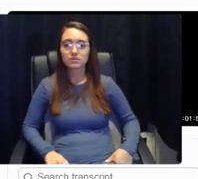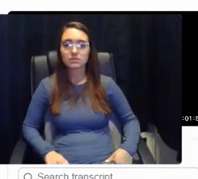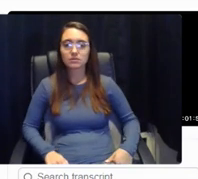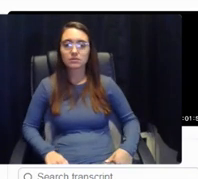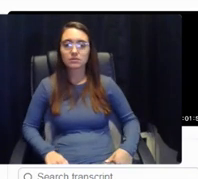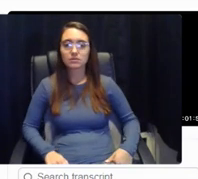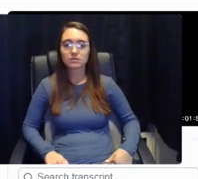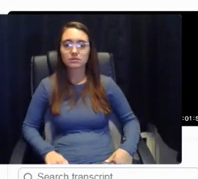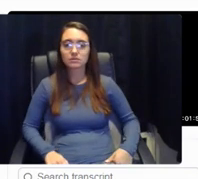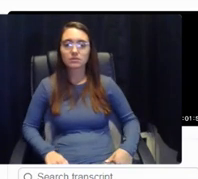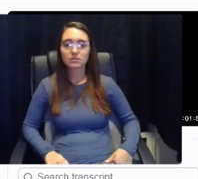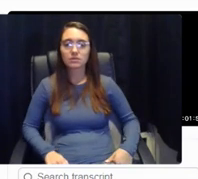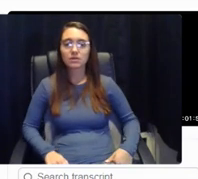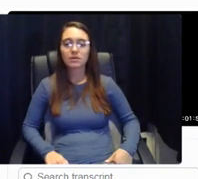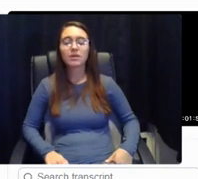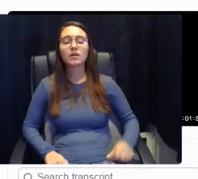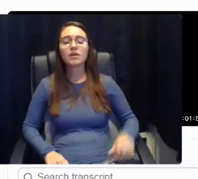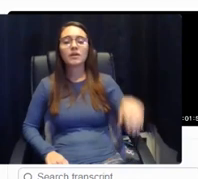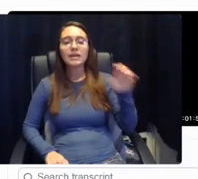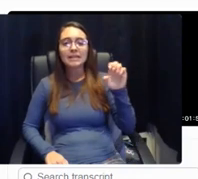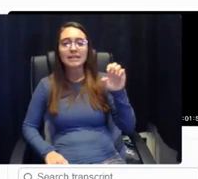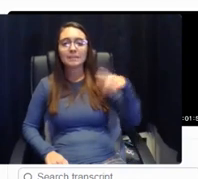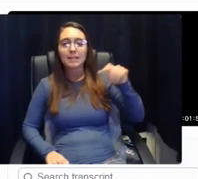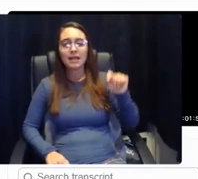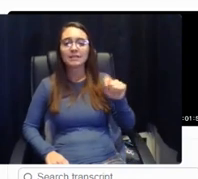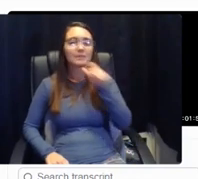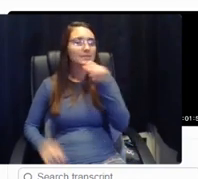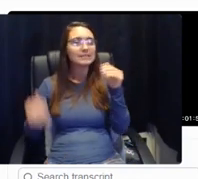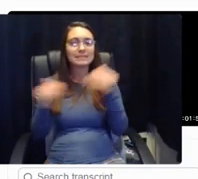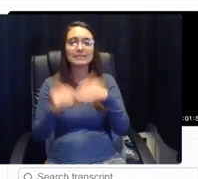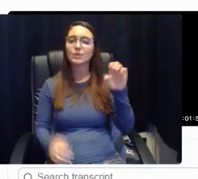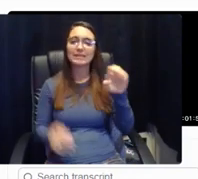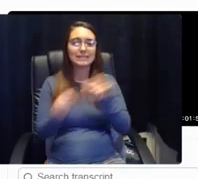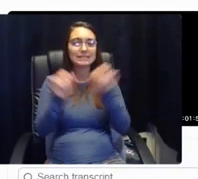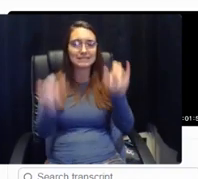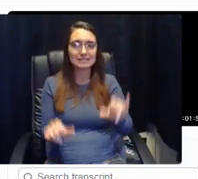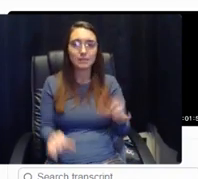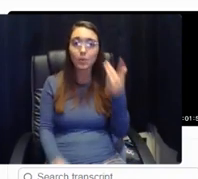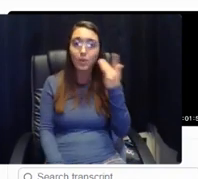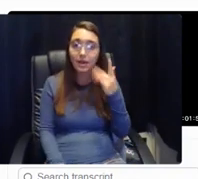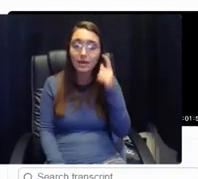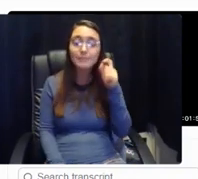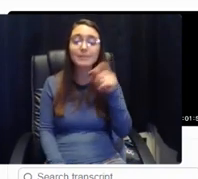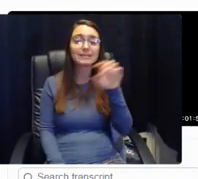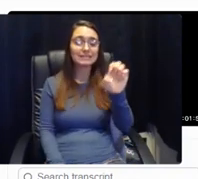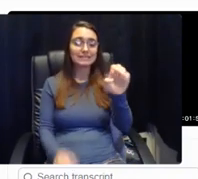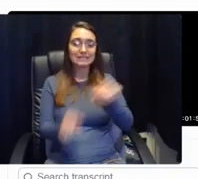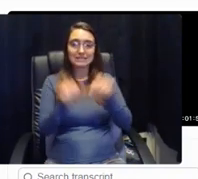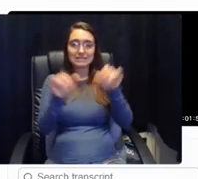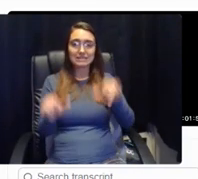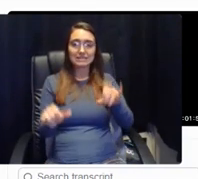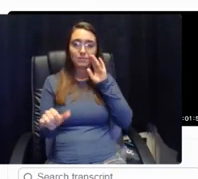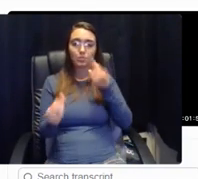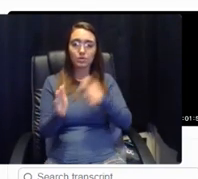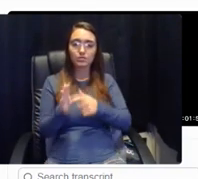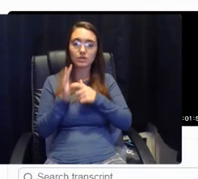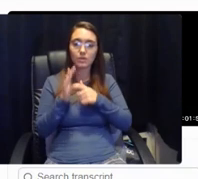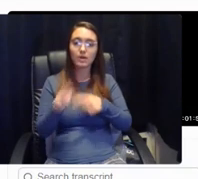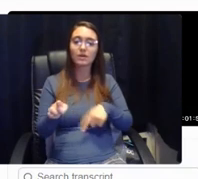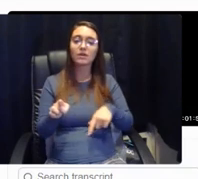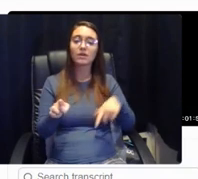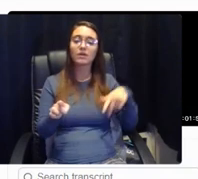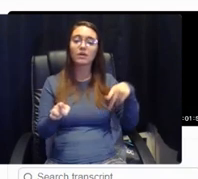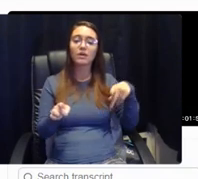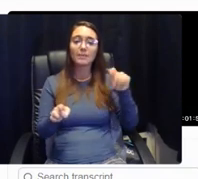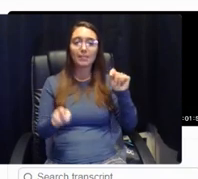That is not E system. E platinum is not equal to E system because E system will require is the